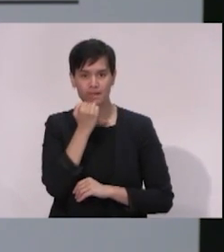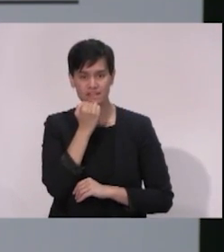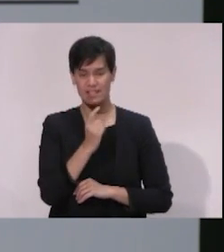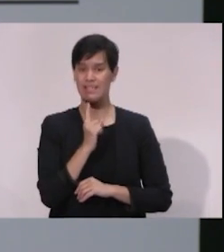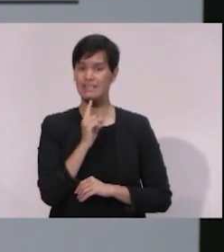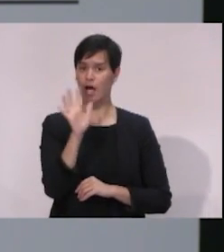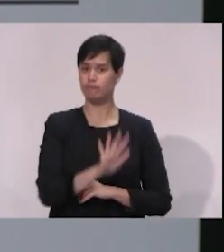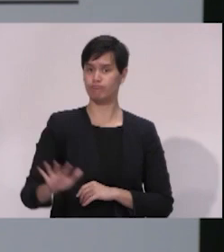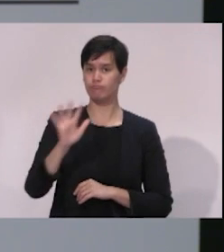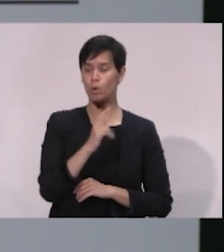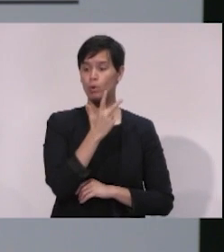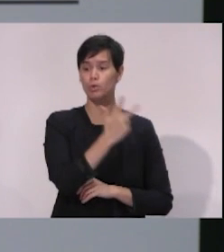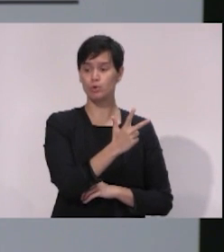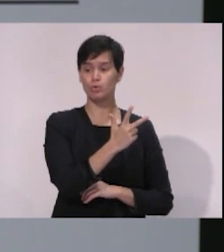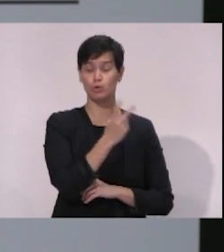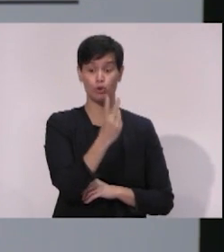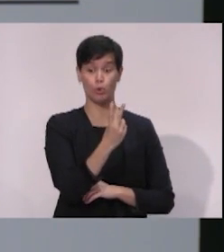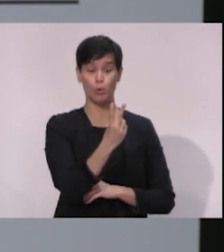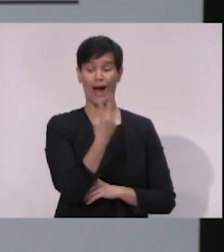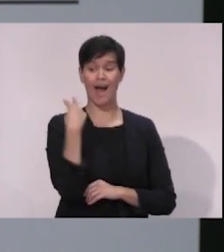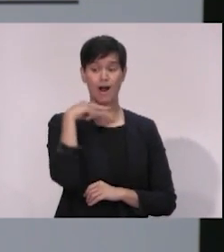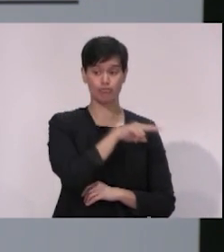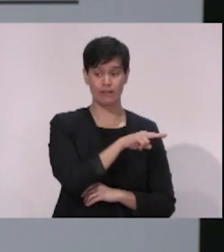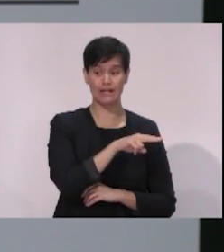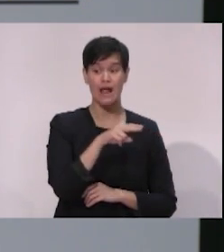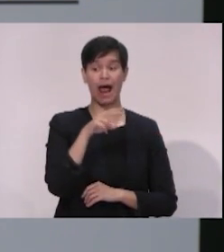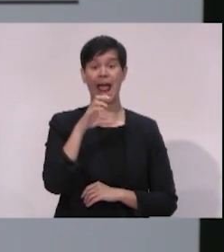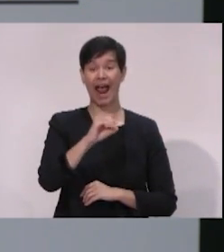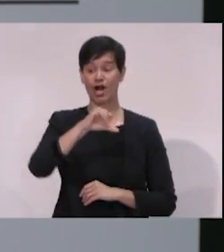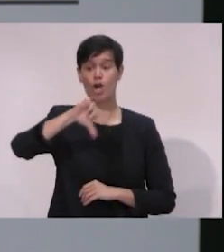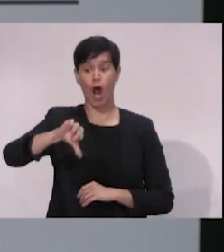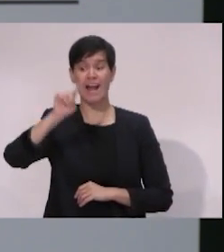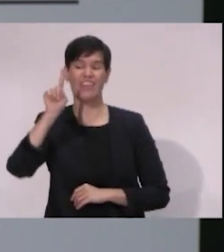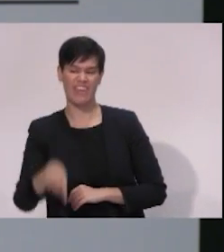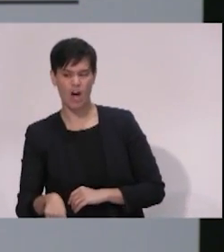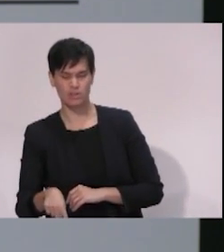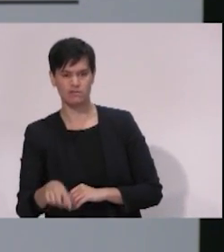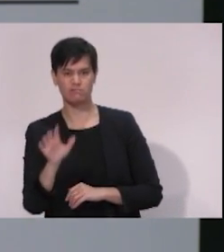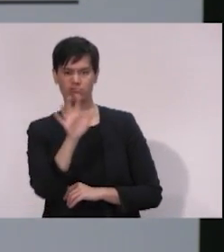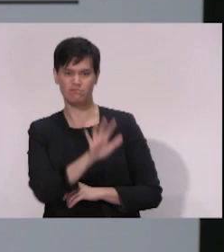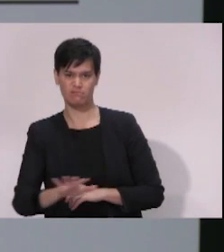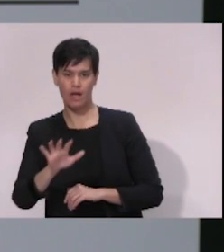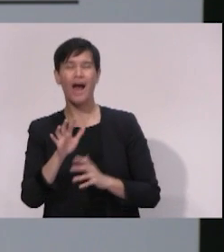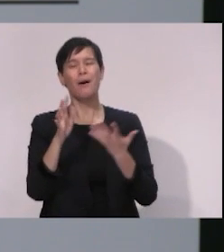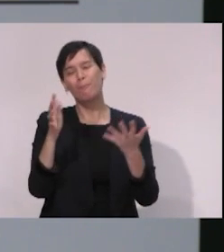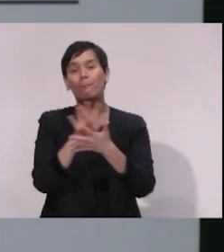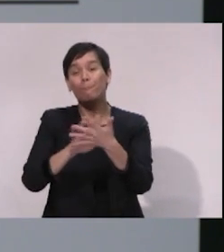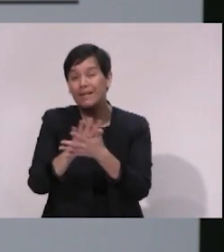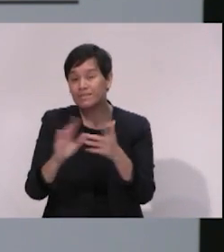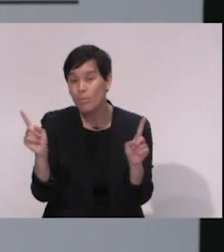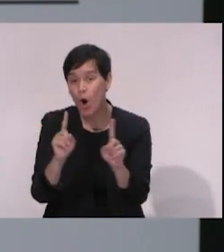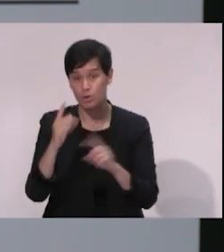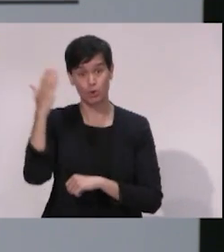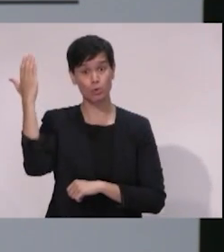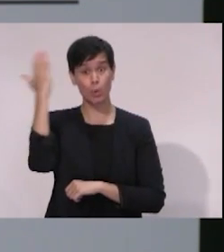209,759 students reported via the daily attendance survey as attending school. That's an average attendance rate across the schools that